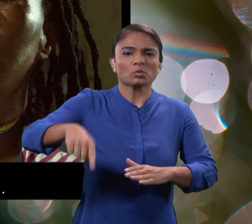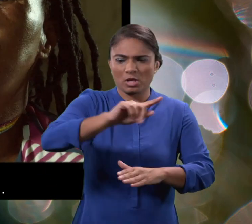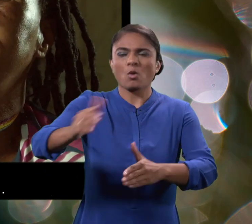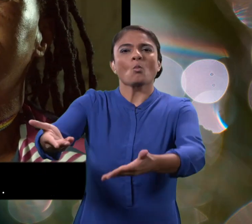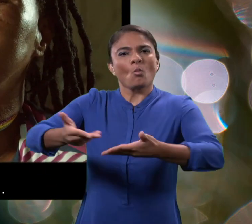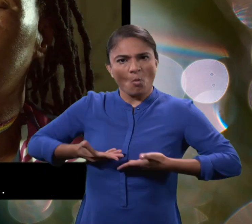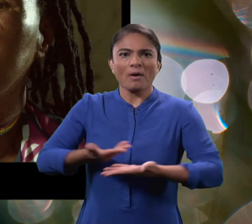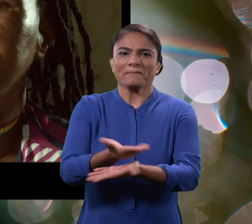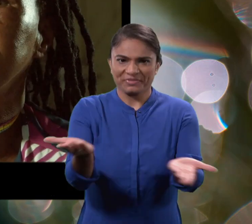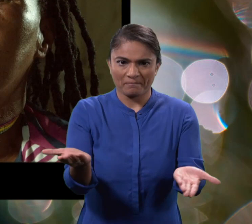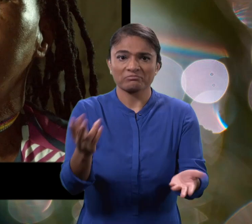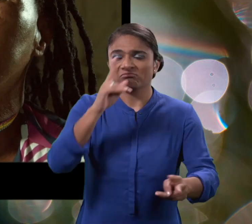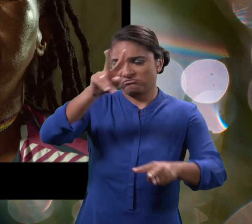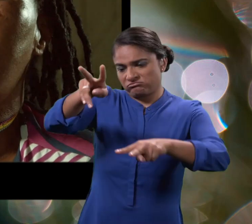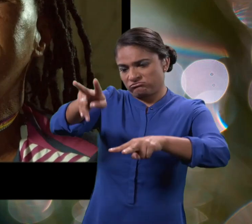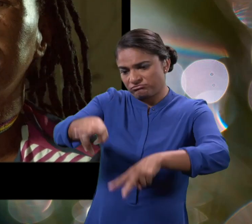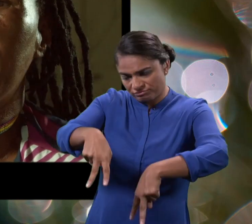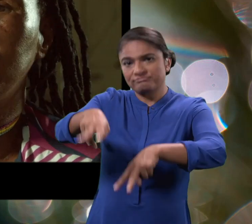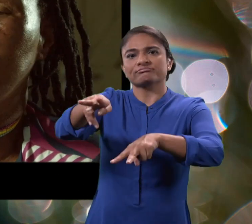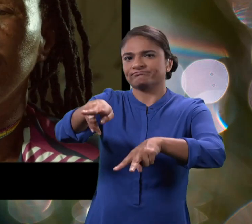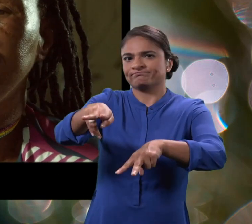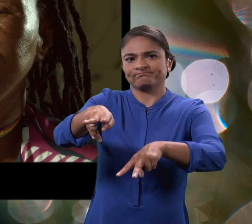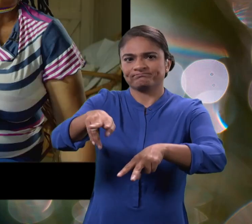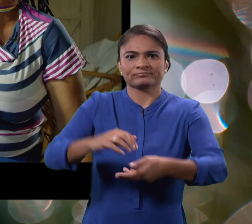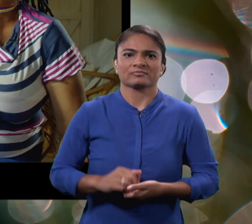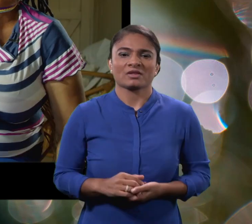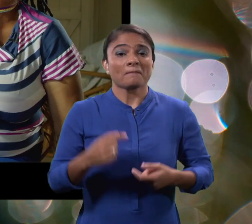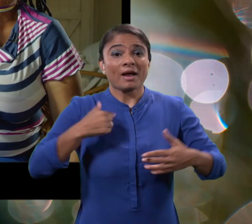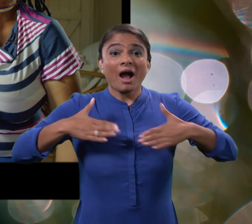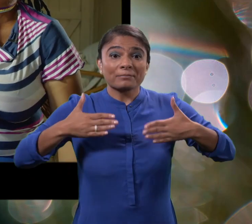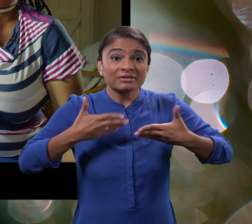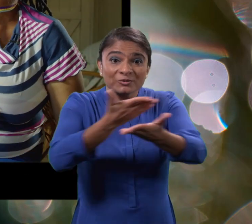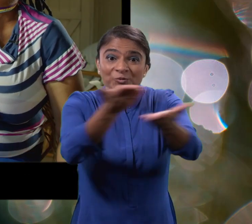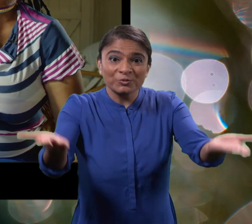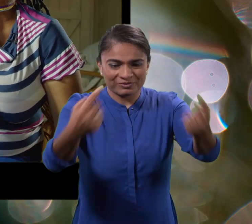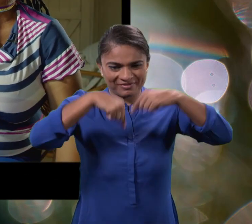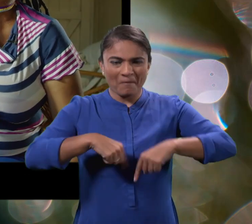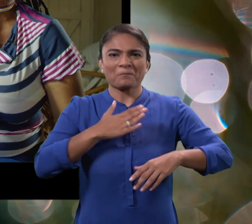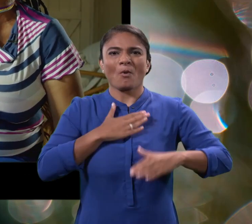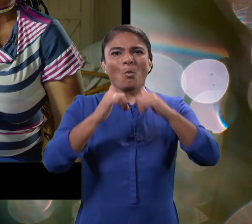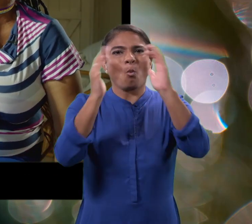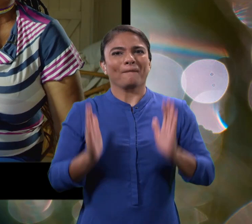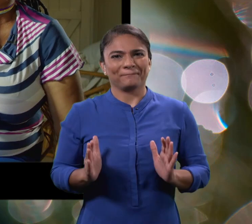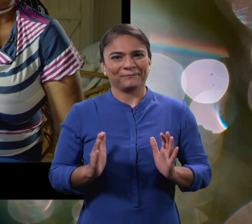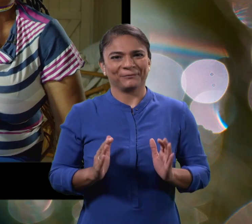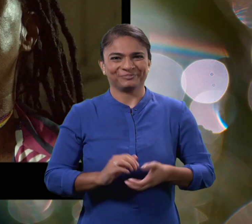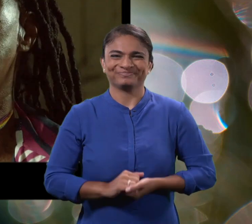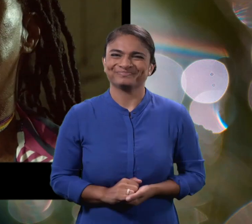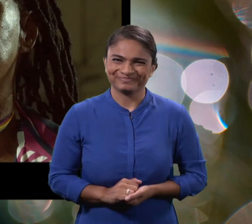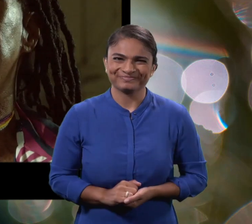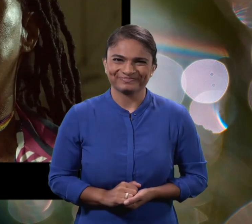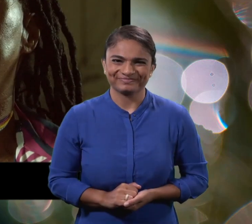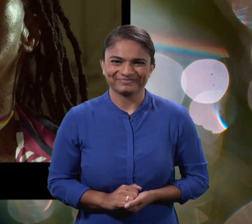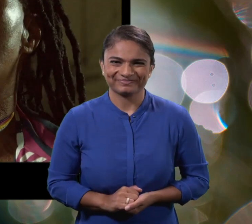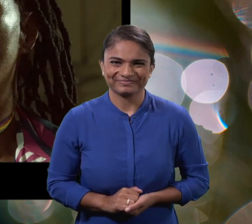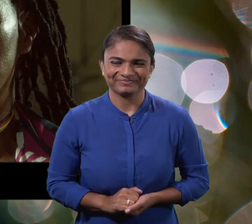singabantu kwiikhomyuniti zethu, singabajongeli phantsi ababantu. Into mna ndicinga fanuba ngoku ndicinga uba